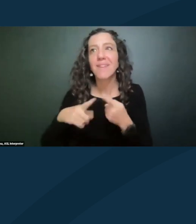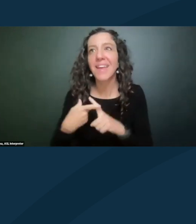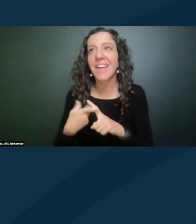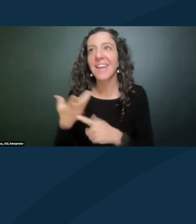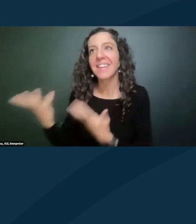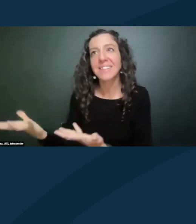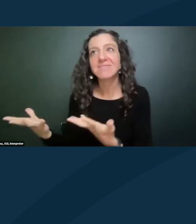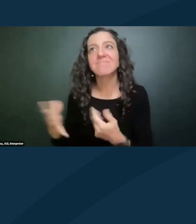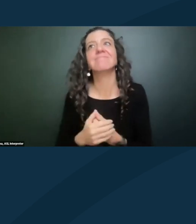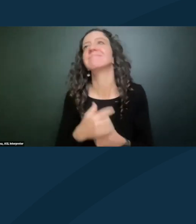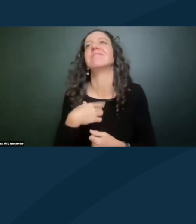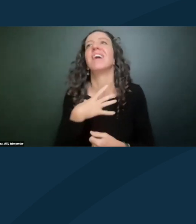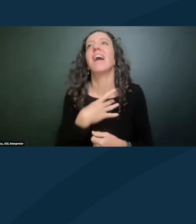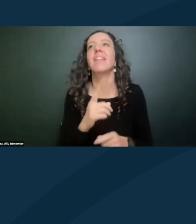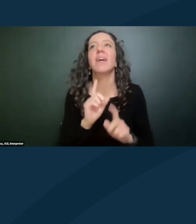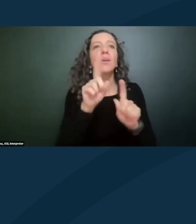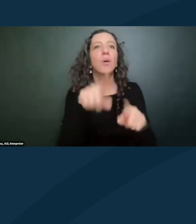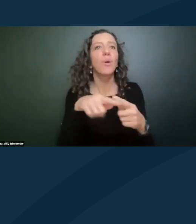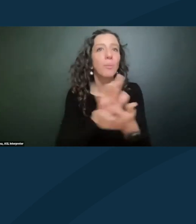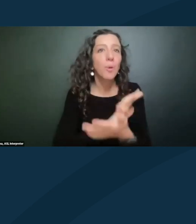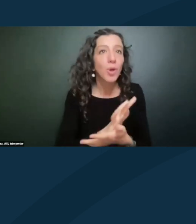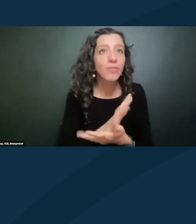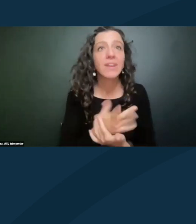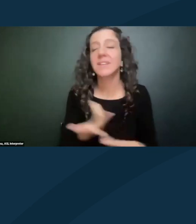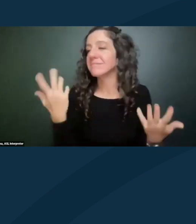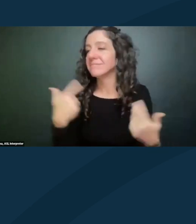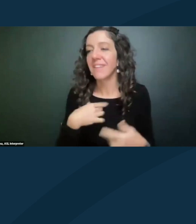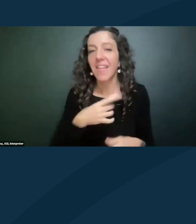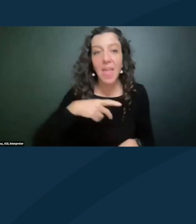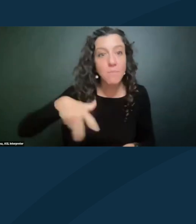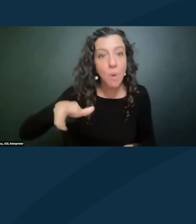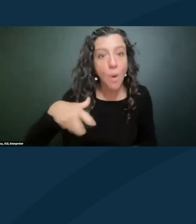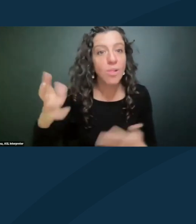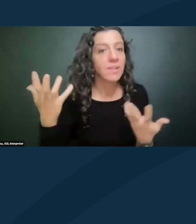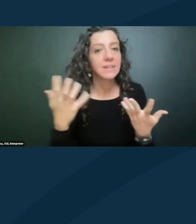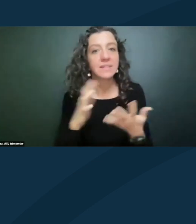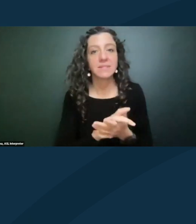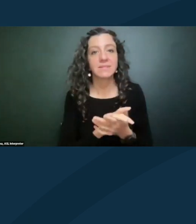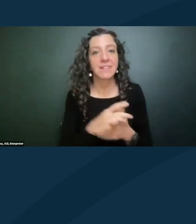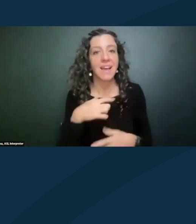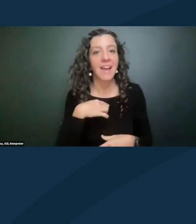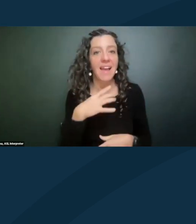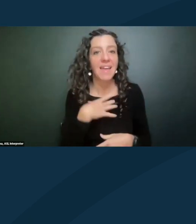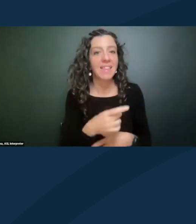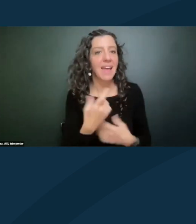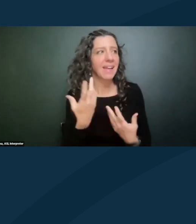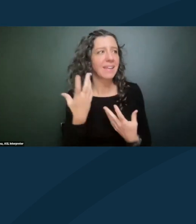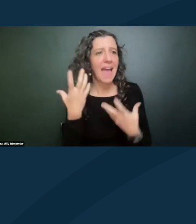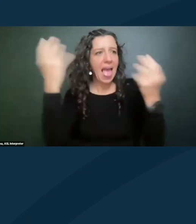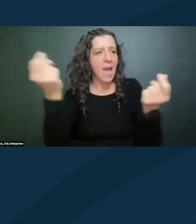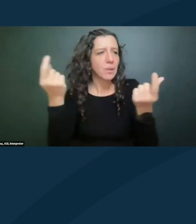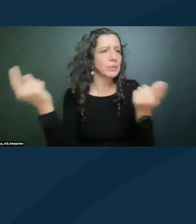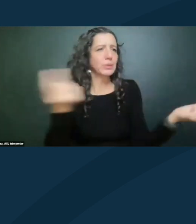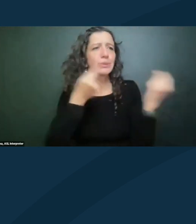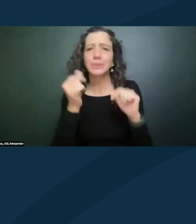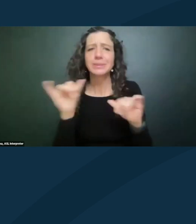out with friends. I like to go to the movies, bowling. I like to go